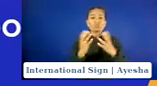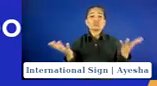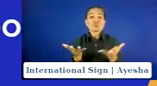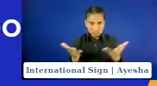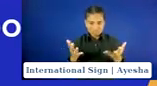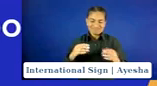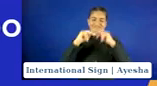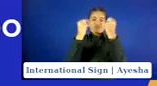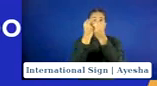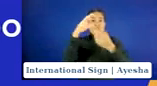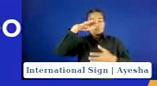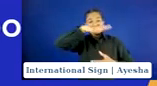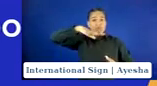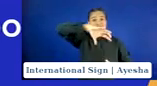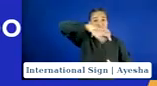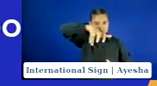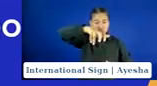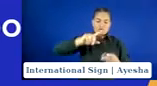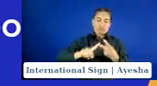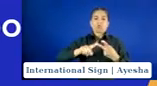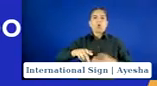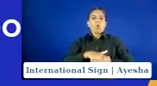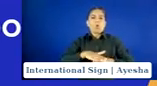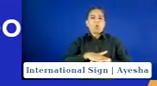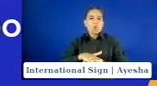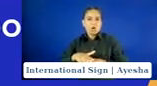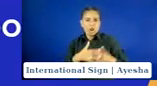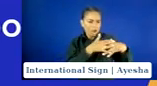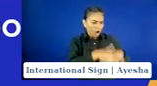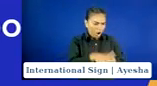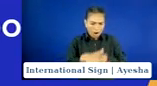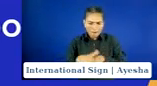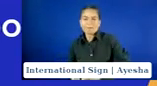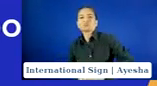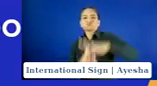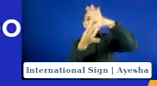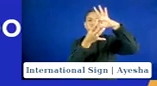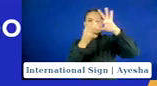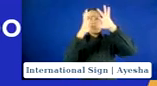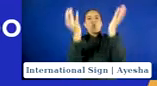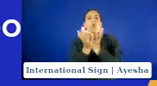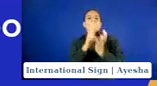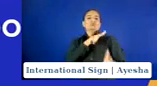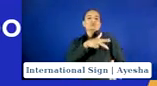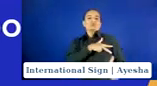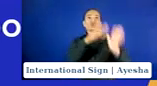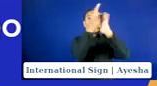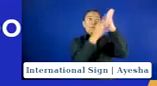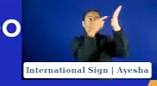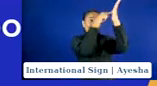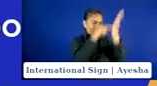policies, enhancing research and capacity building, and promote inclusive social